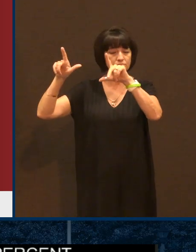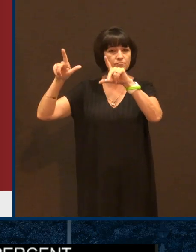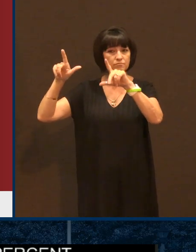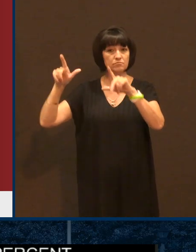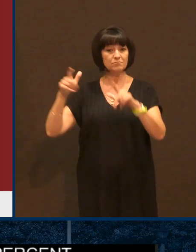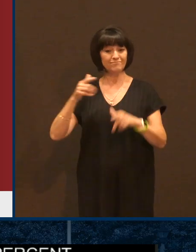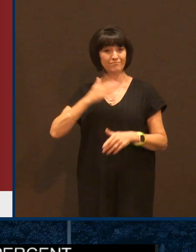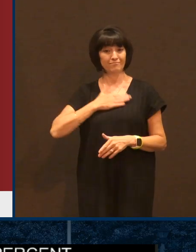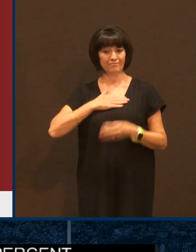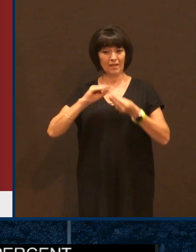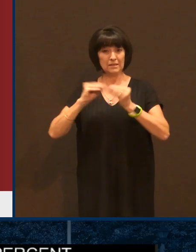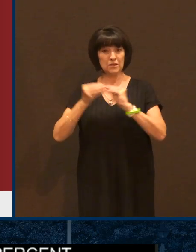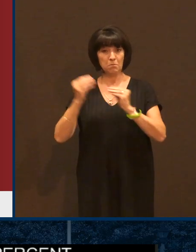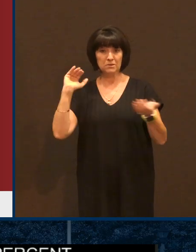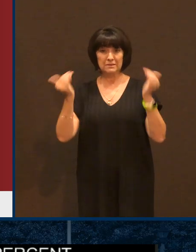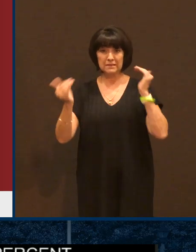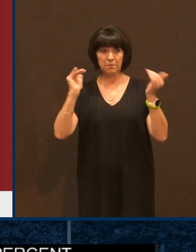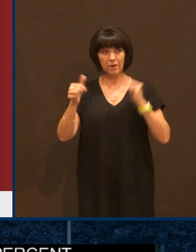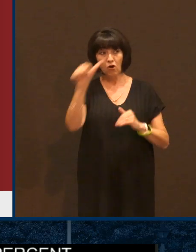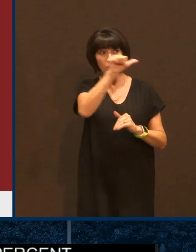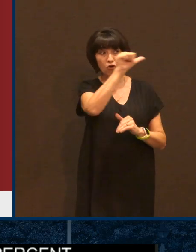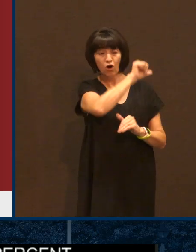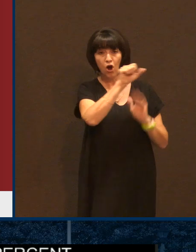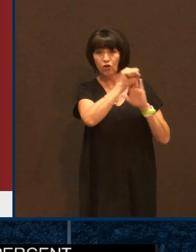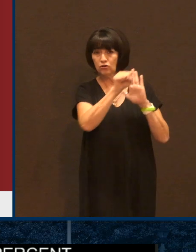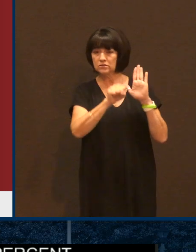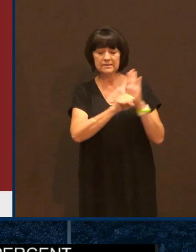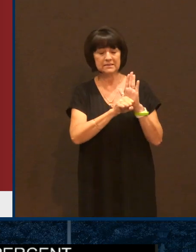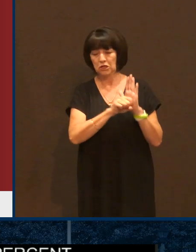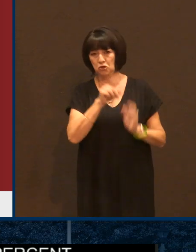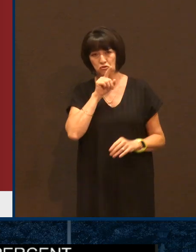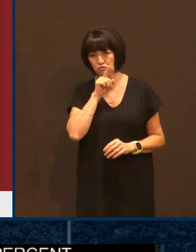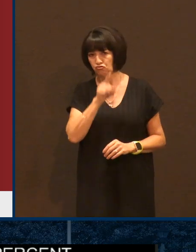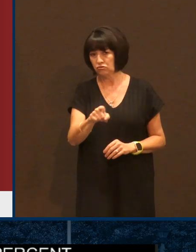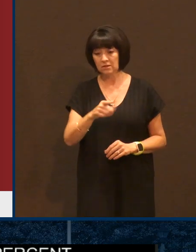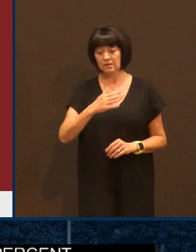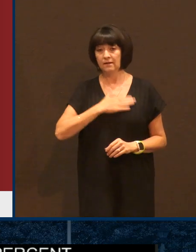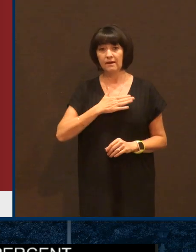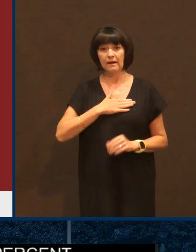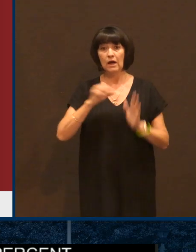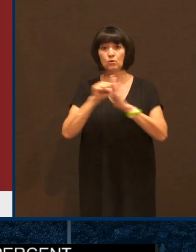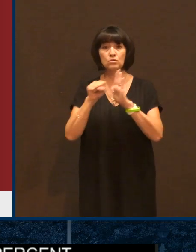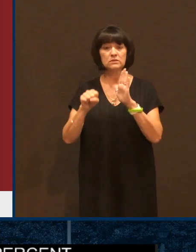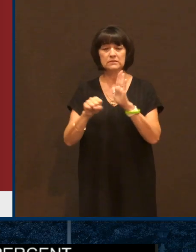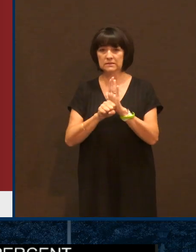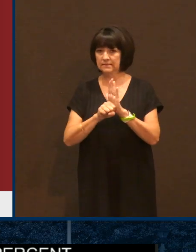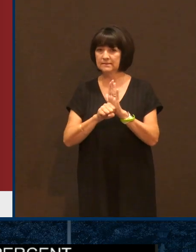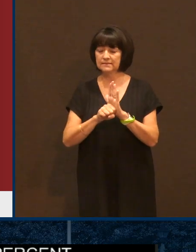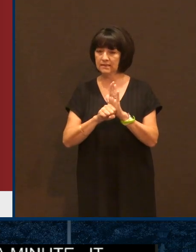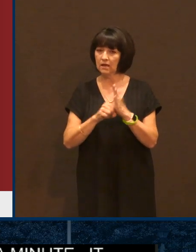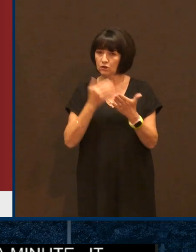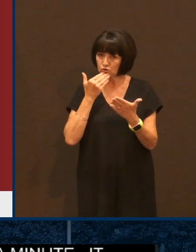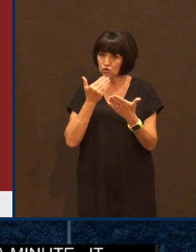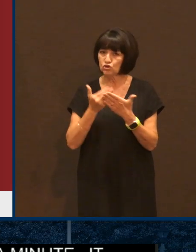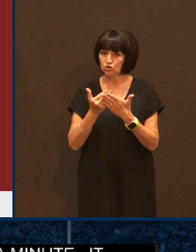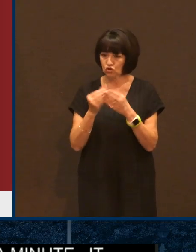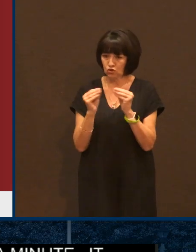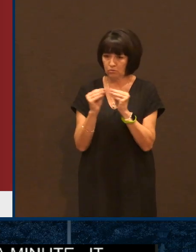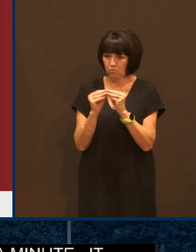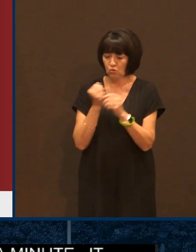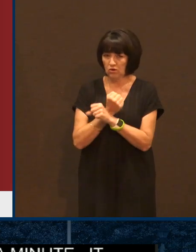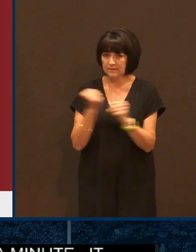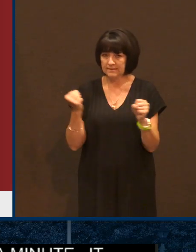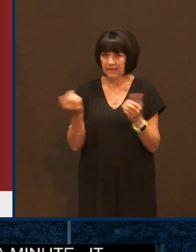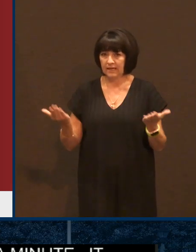states that are on the list to show that there's really no comparison between the situation on the ground here in Delaware and the